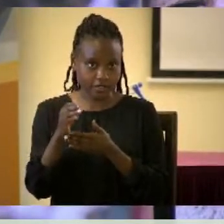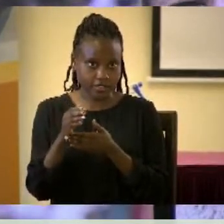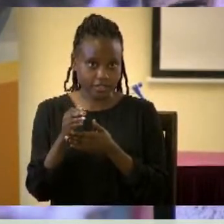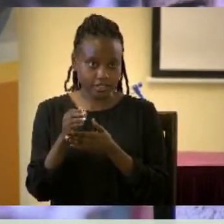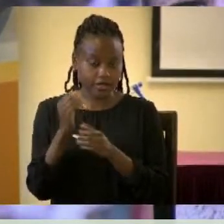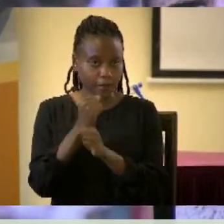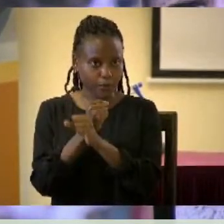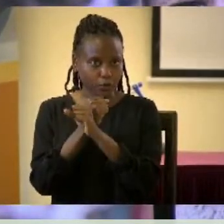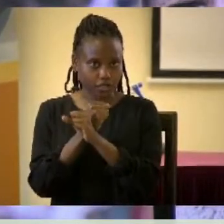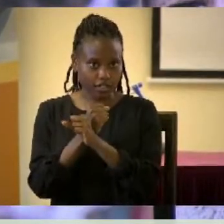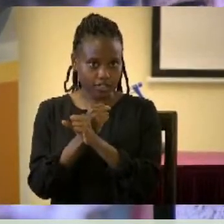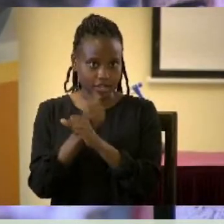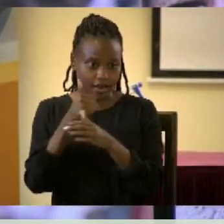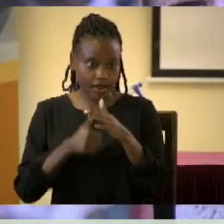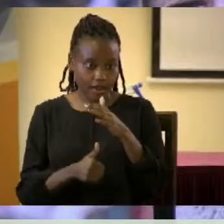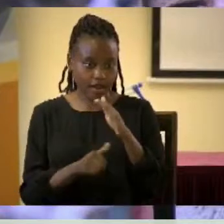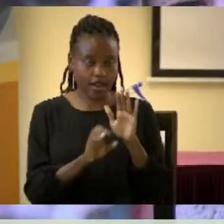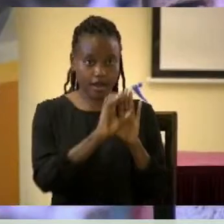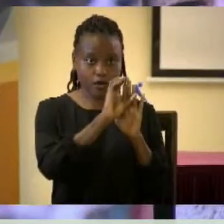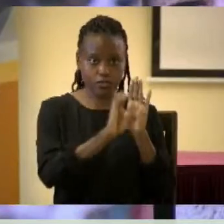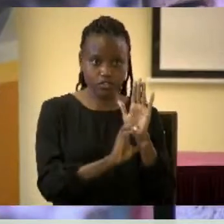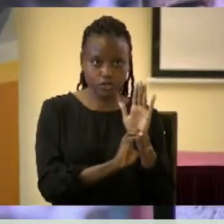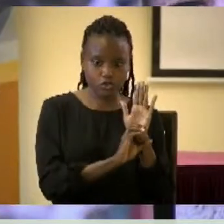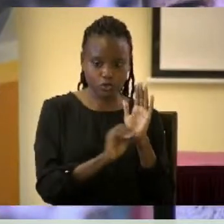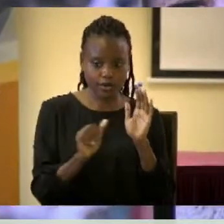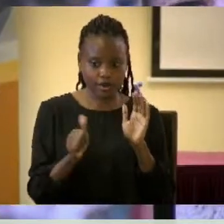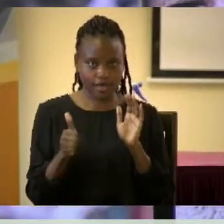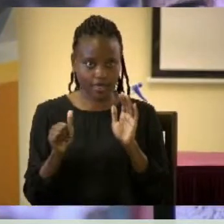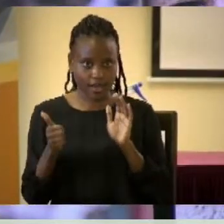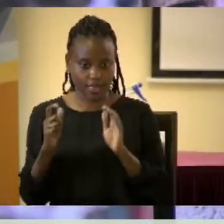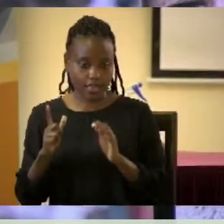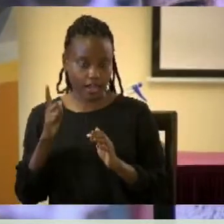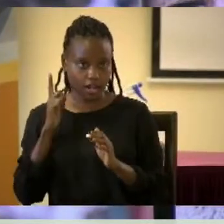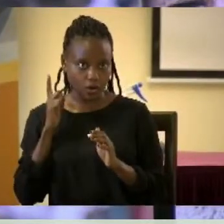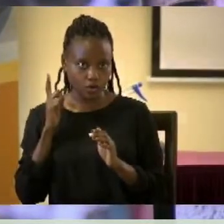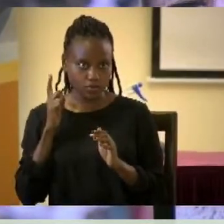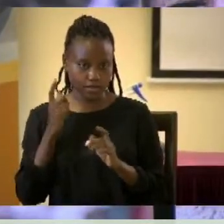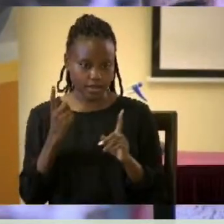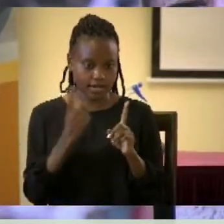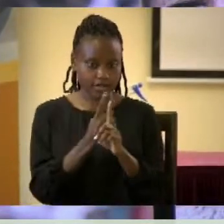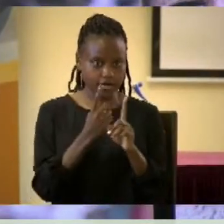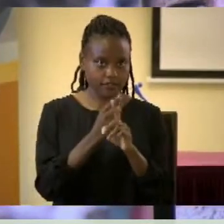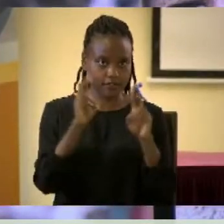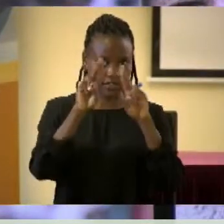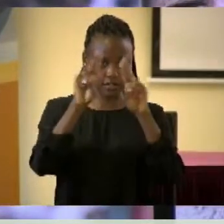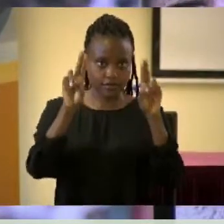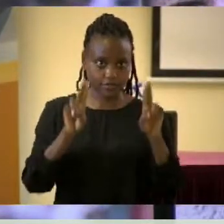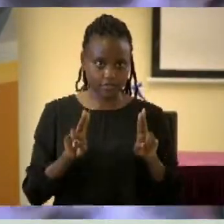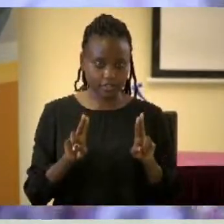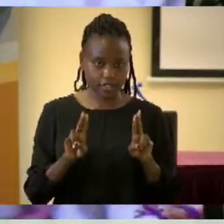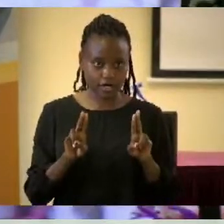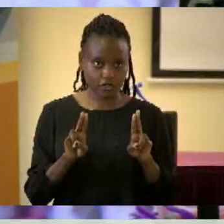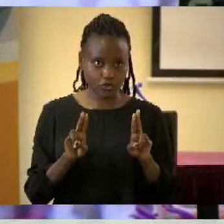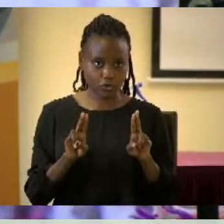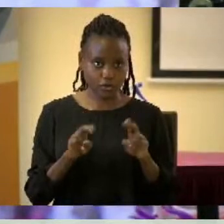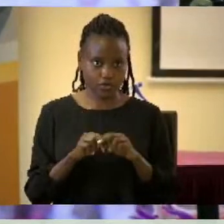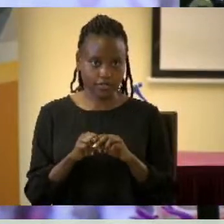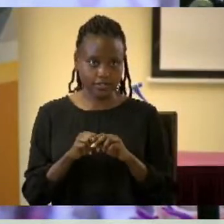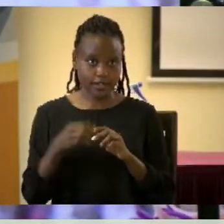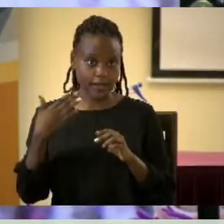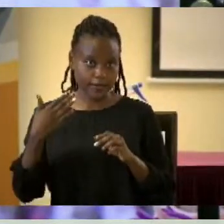protected under our Constitution and other domestic law and in various international